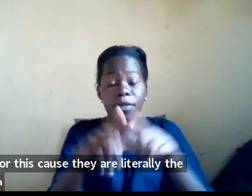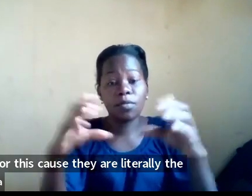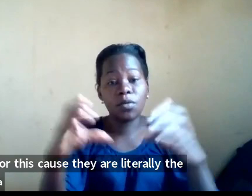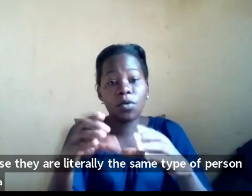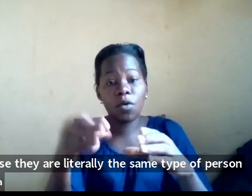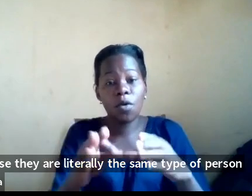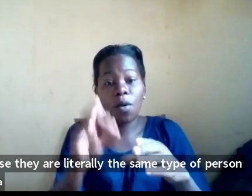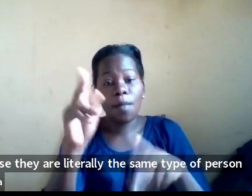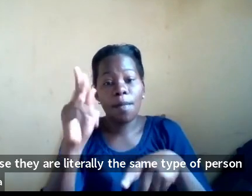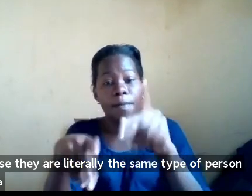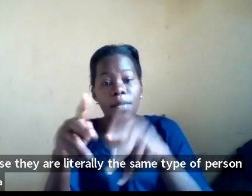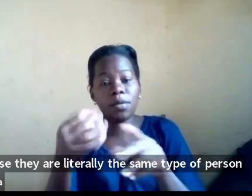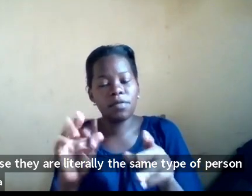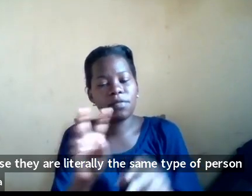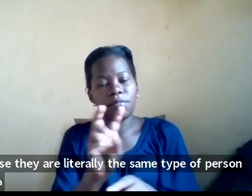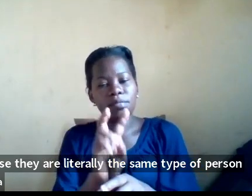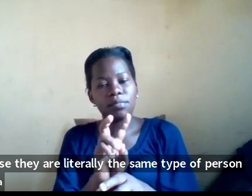person